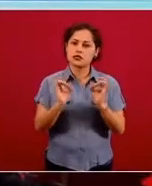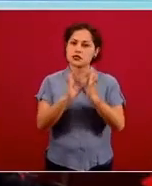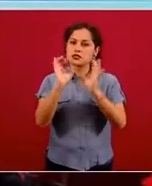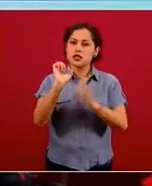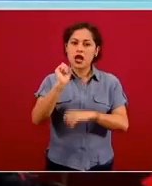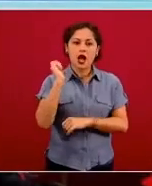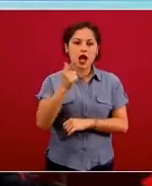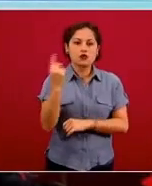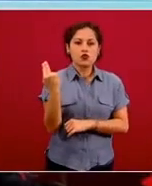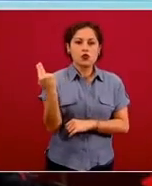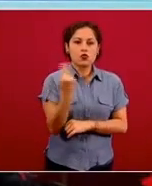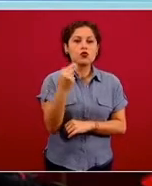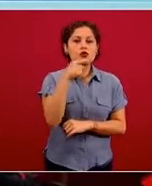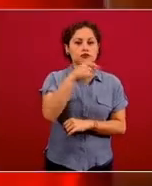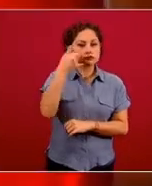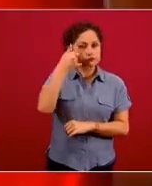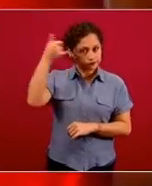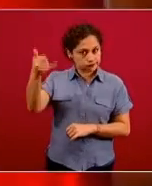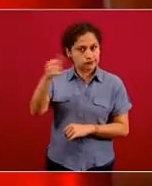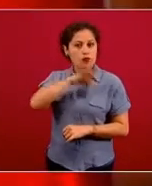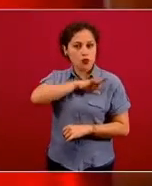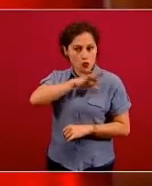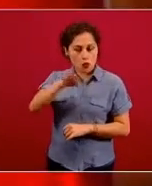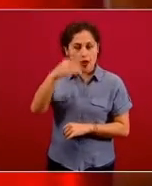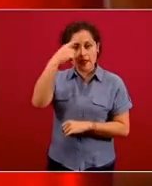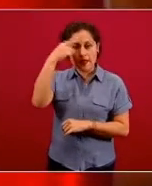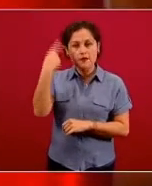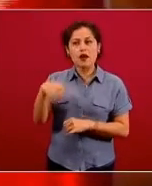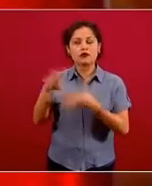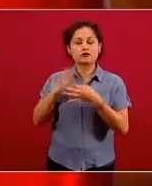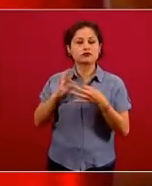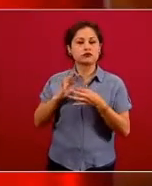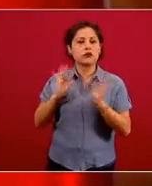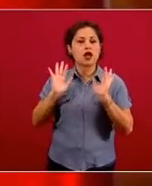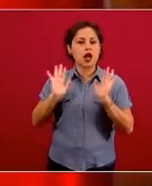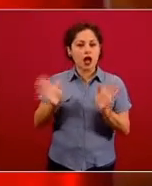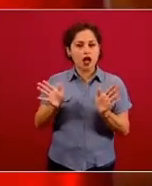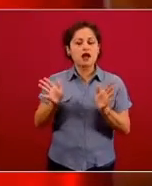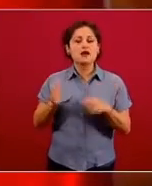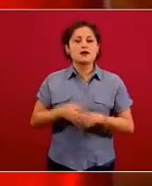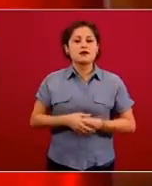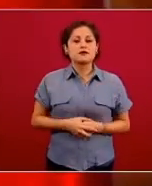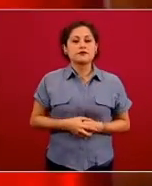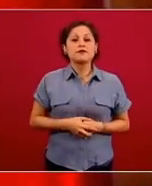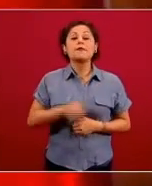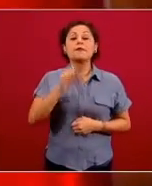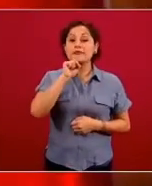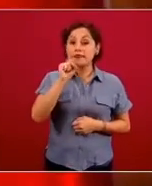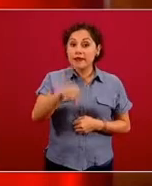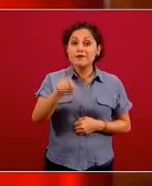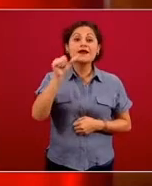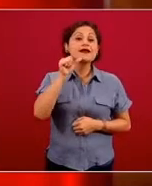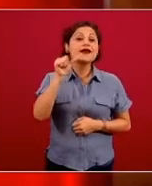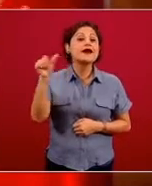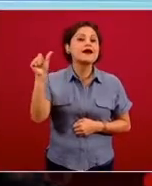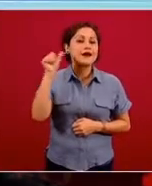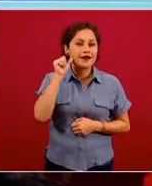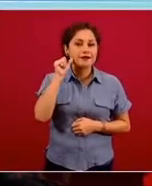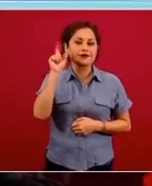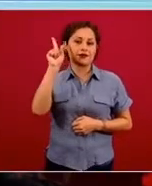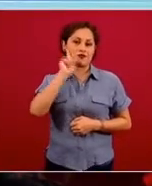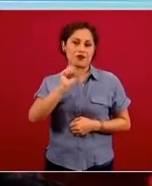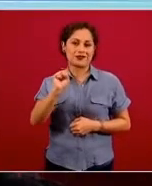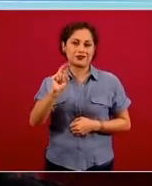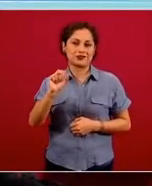the 911 number. If they are in an emergency, they can call because they have been oriented to